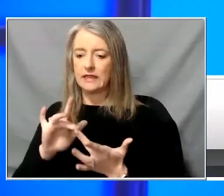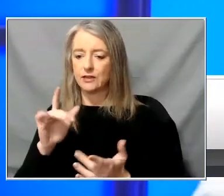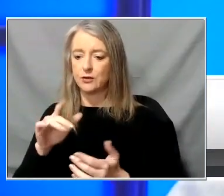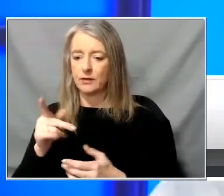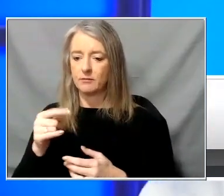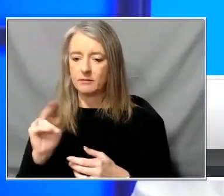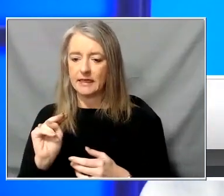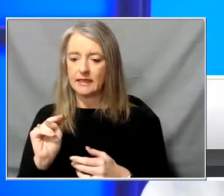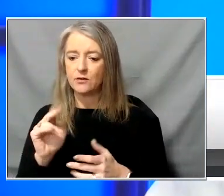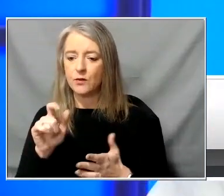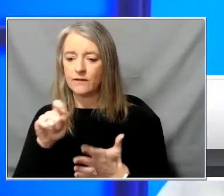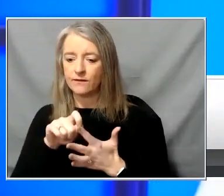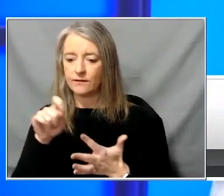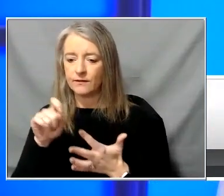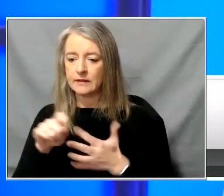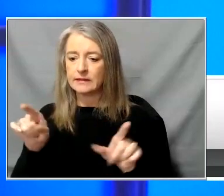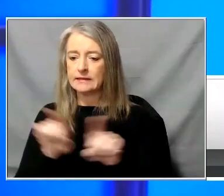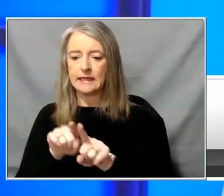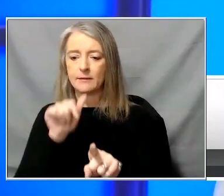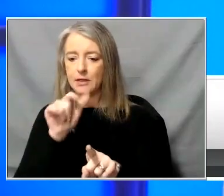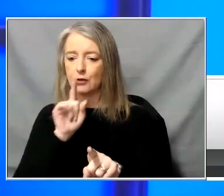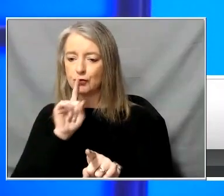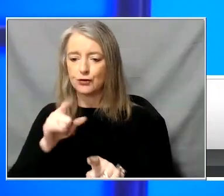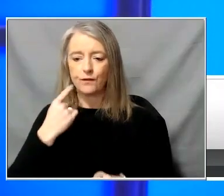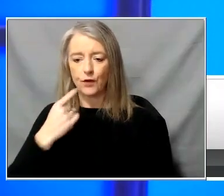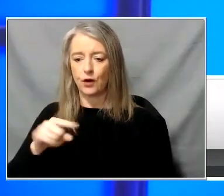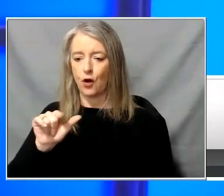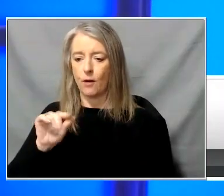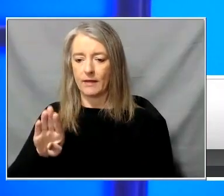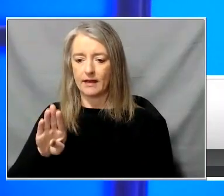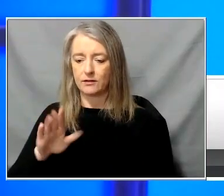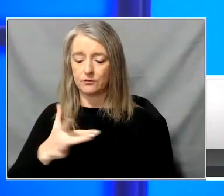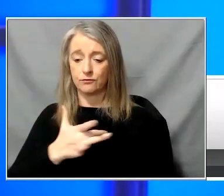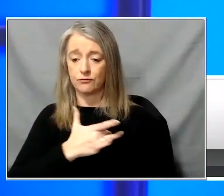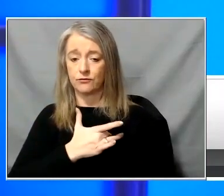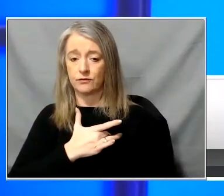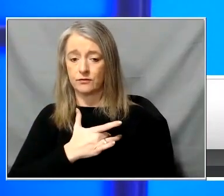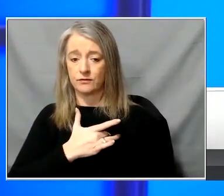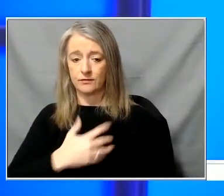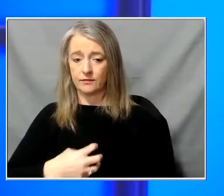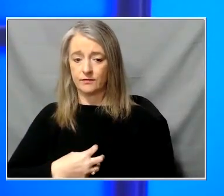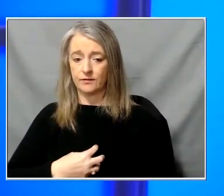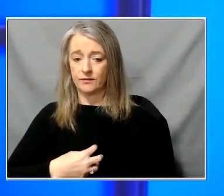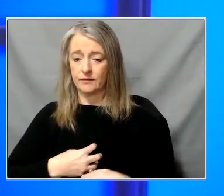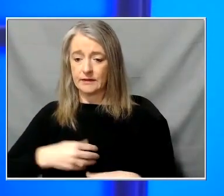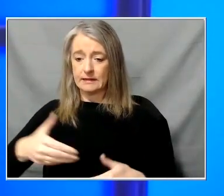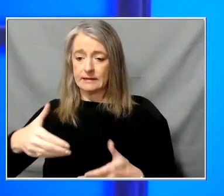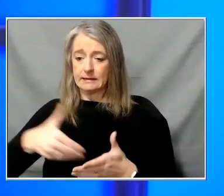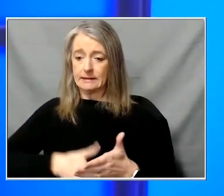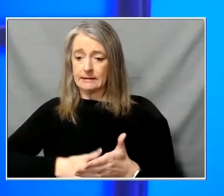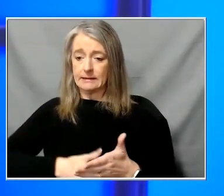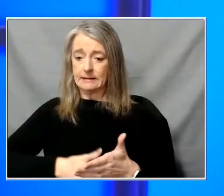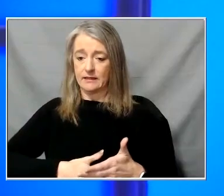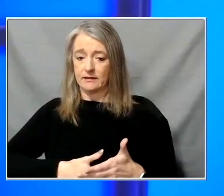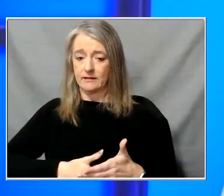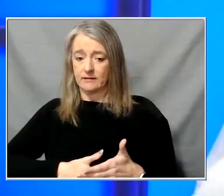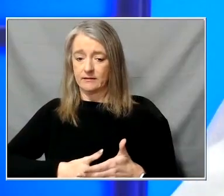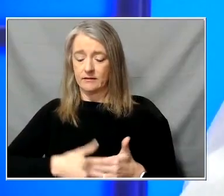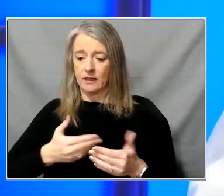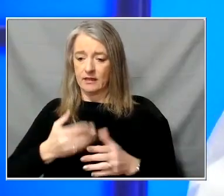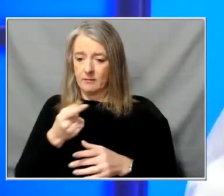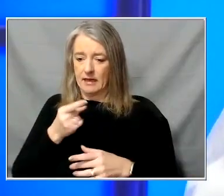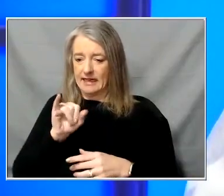is removed? Do you feel different? Again, somebody asked, do you have to change your diet? What would it feel like? Certainly. For most people, it feels better.